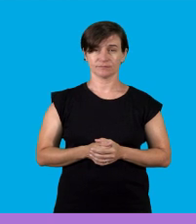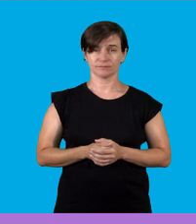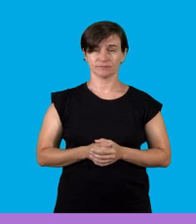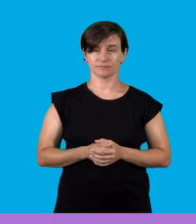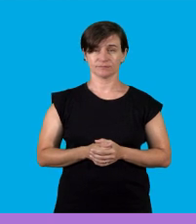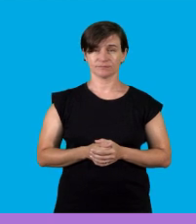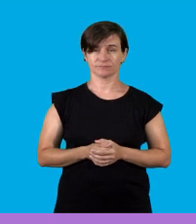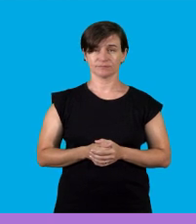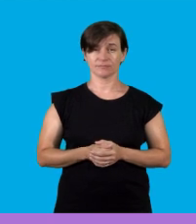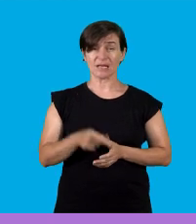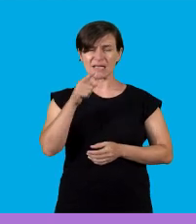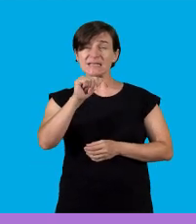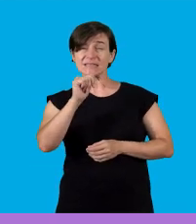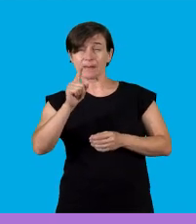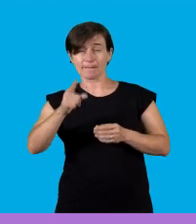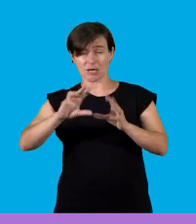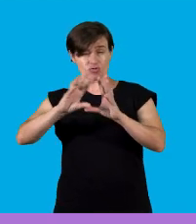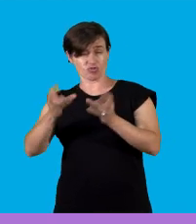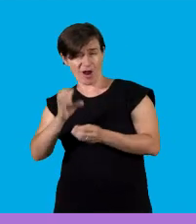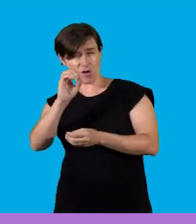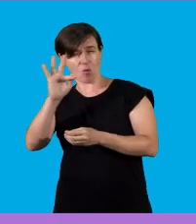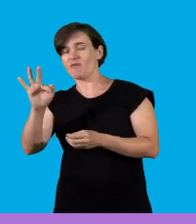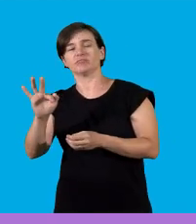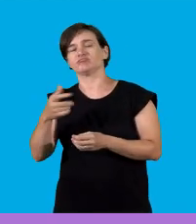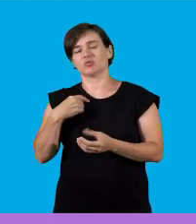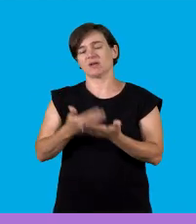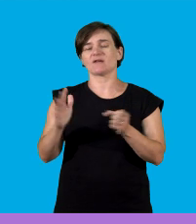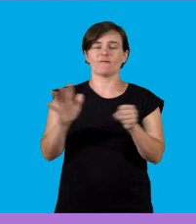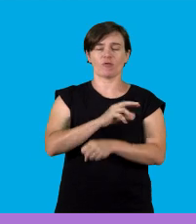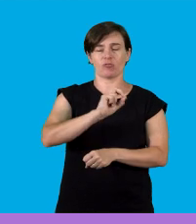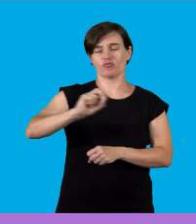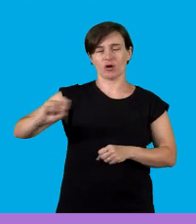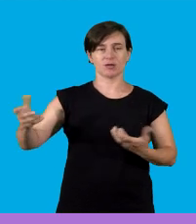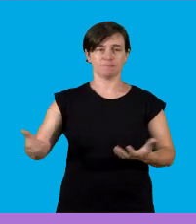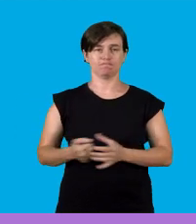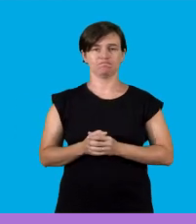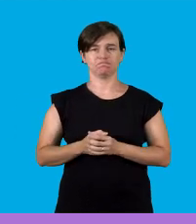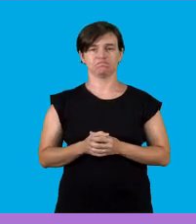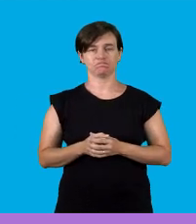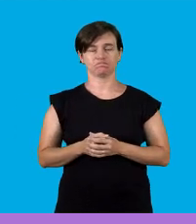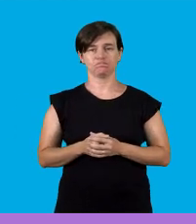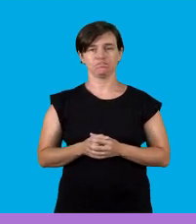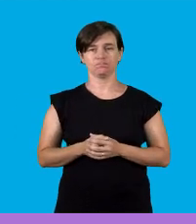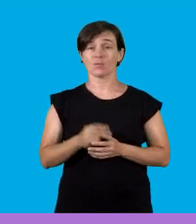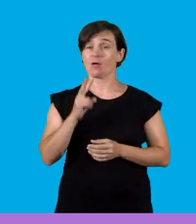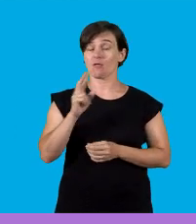0.02835. In this case, no mention of rounding. So I'll write my answer as is. That equals